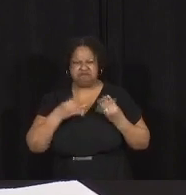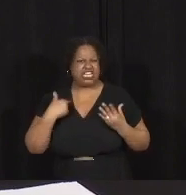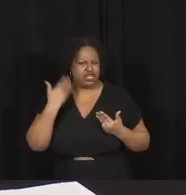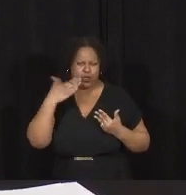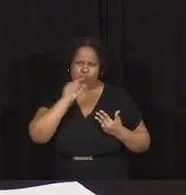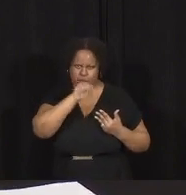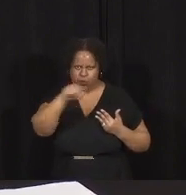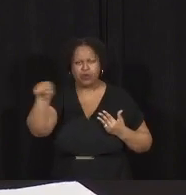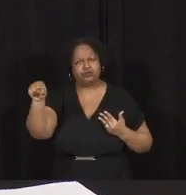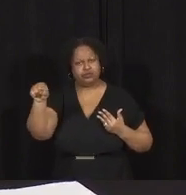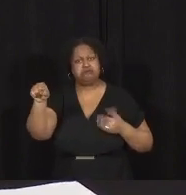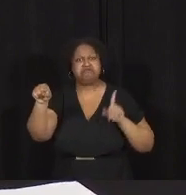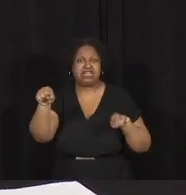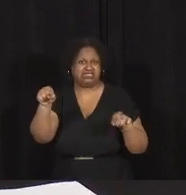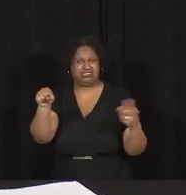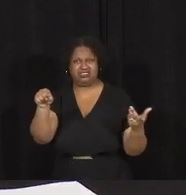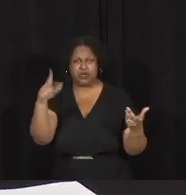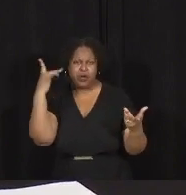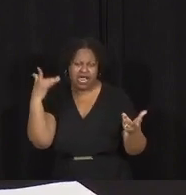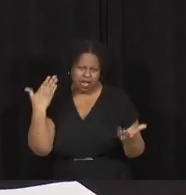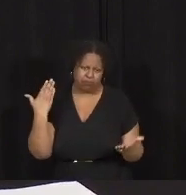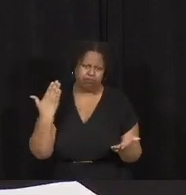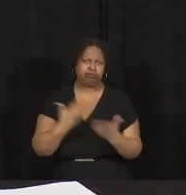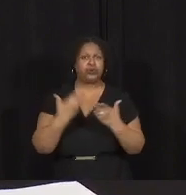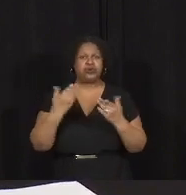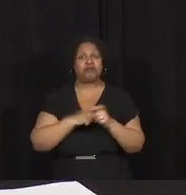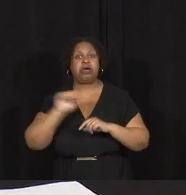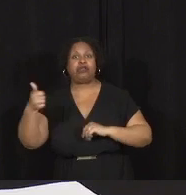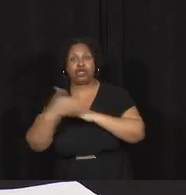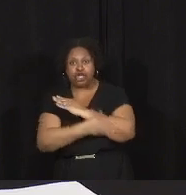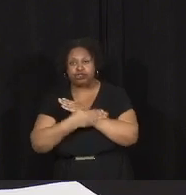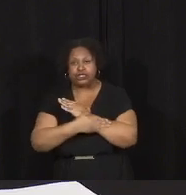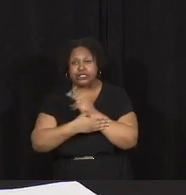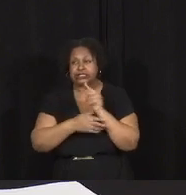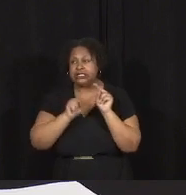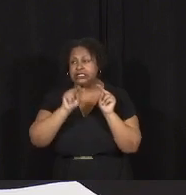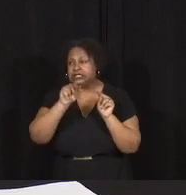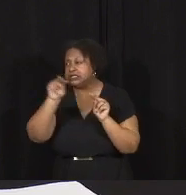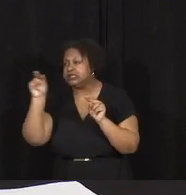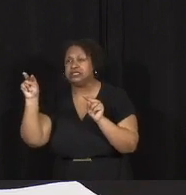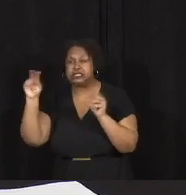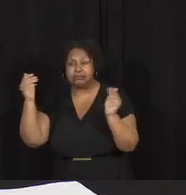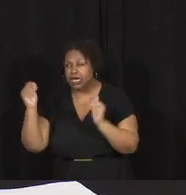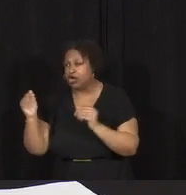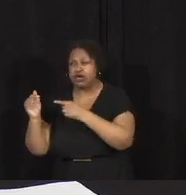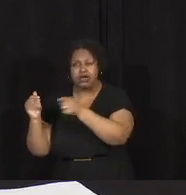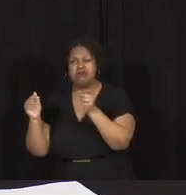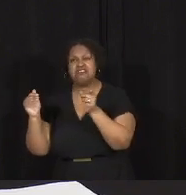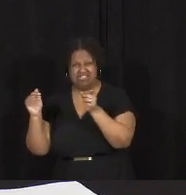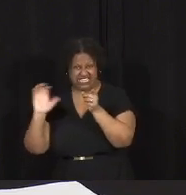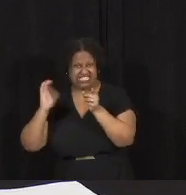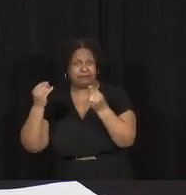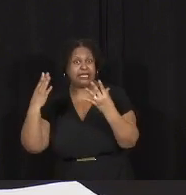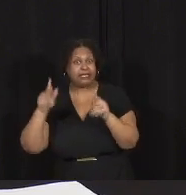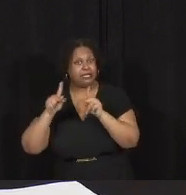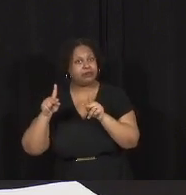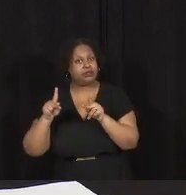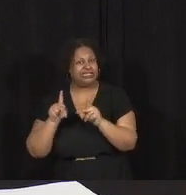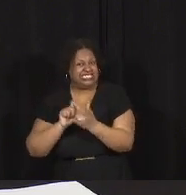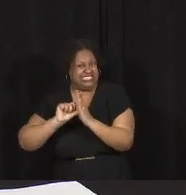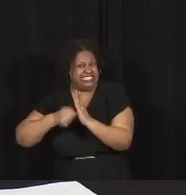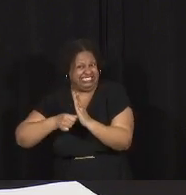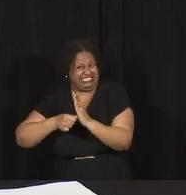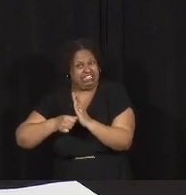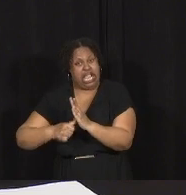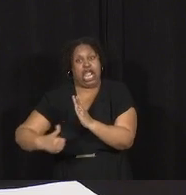because the evidence from around the world suggests that many people, particularly younger people, can have this disease in a